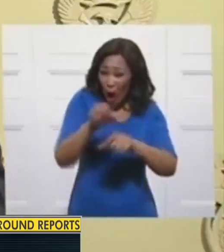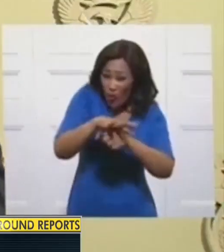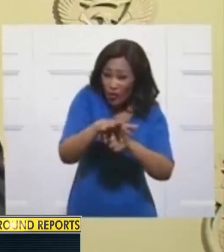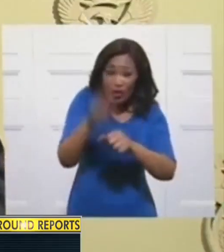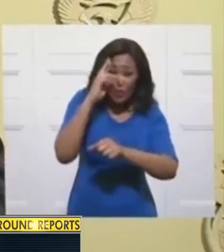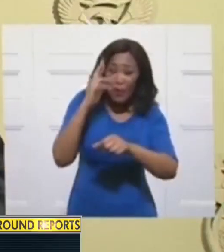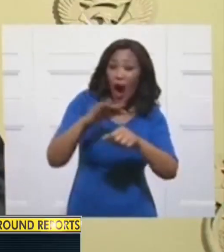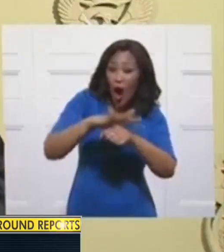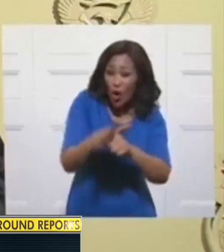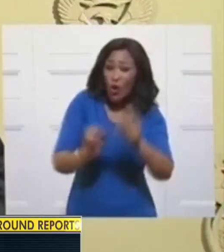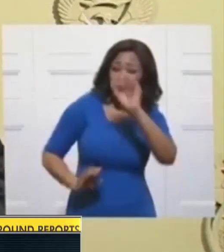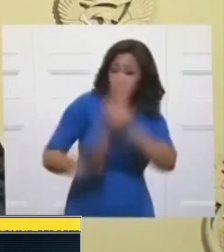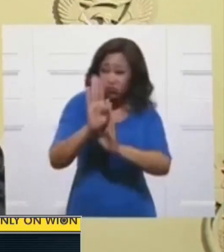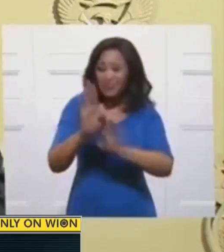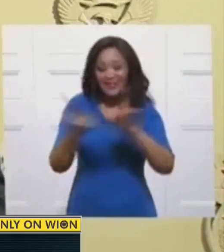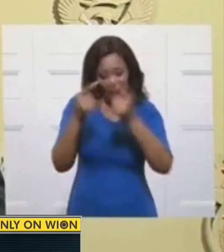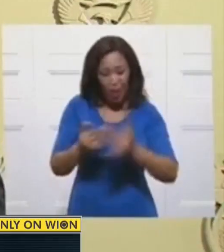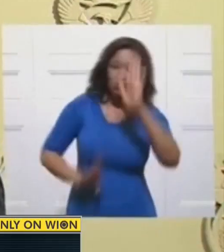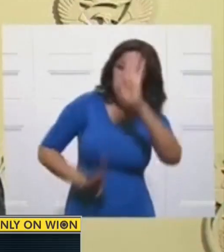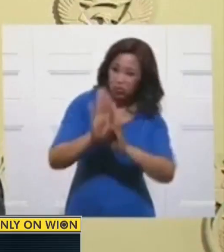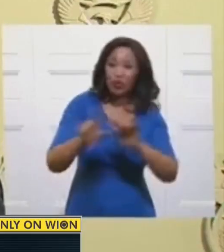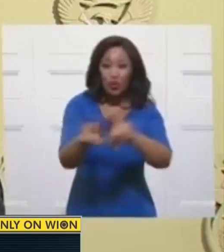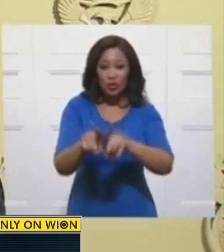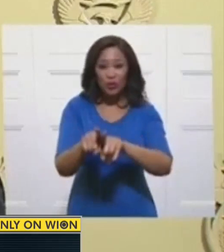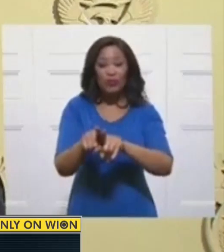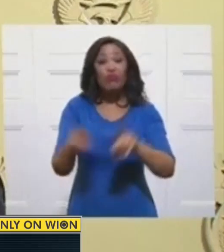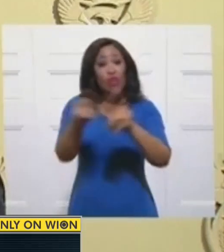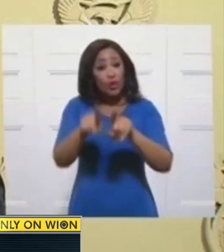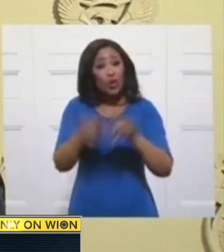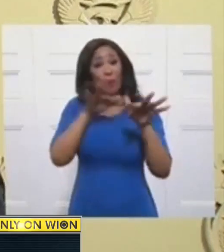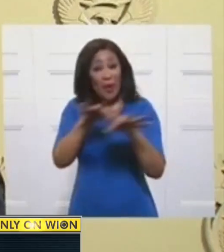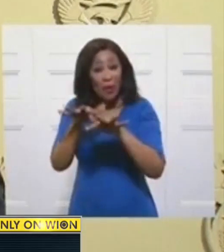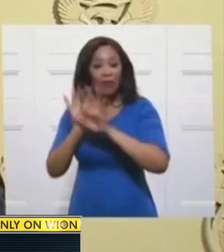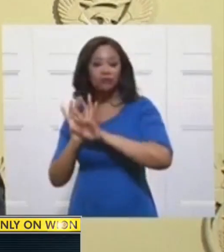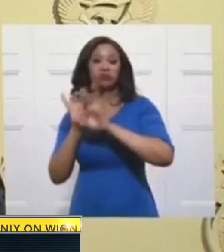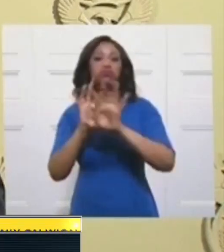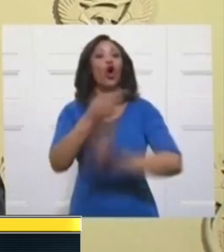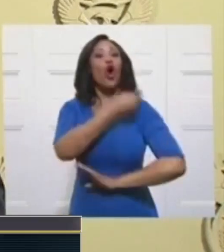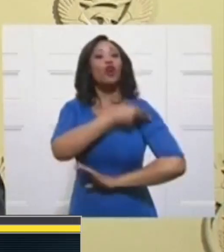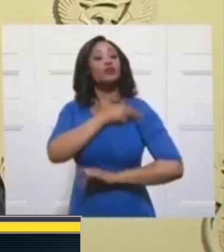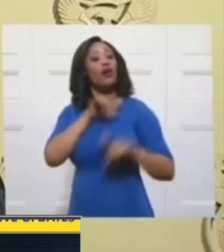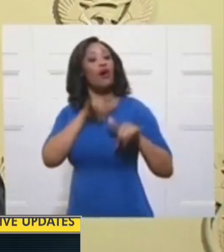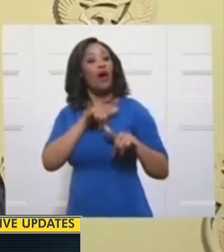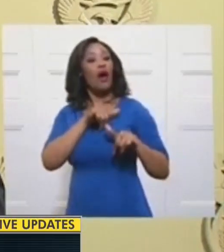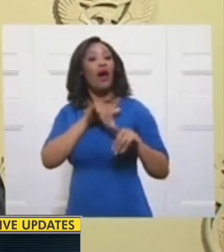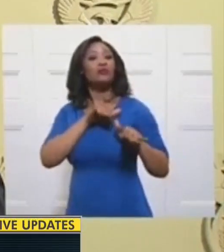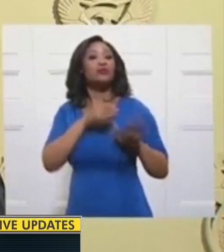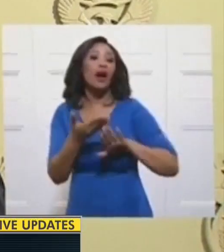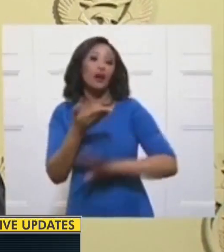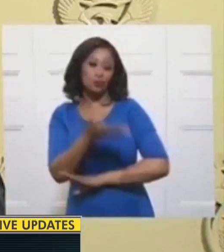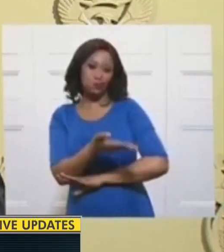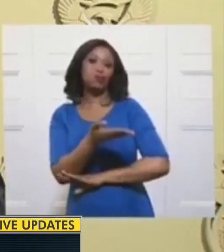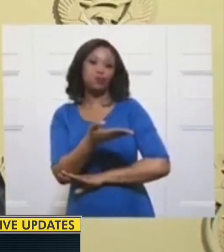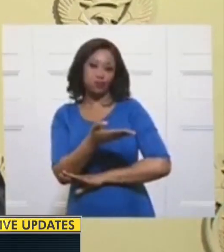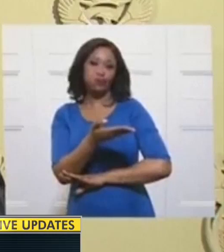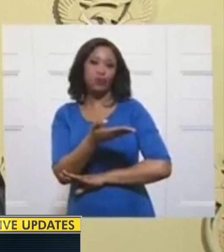19-related deaths in hospitals are also increasing and have surpassed those observed at the